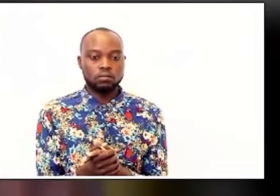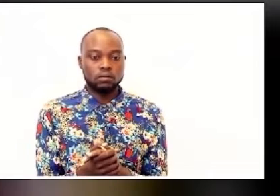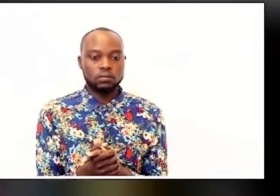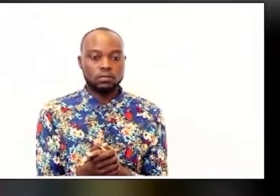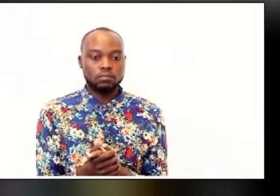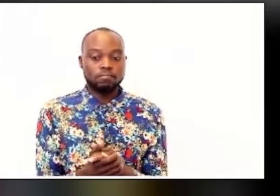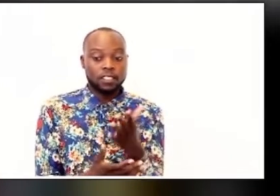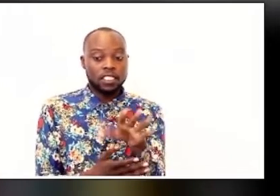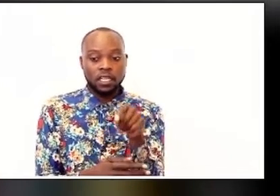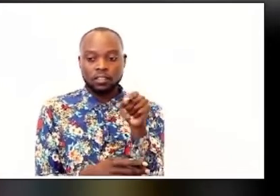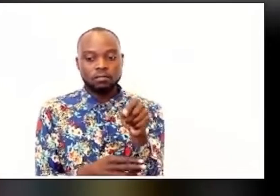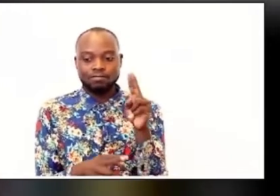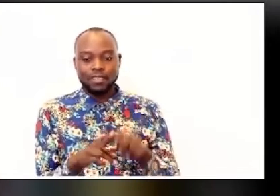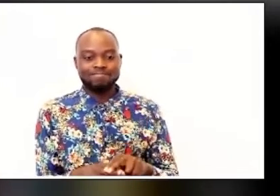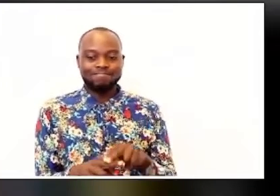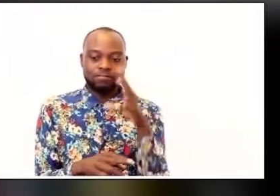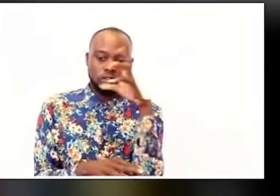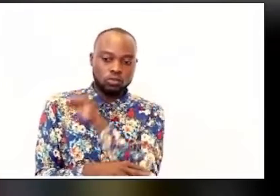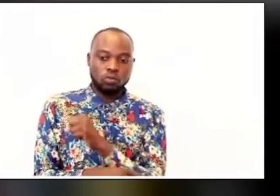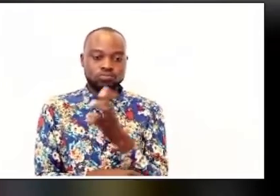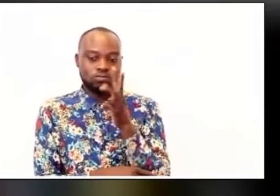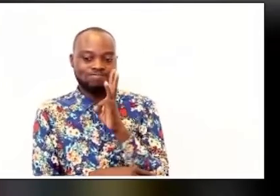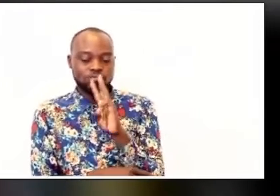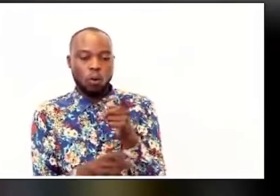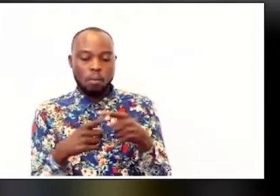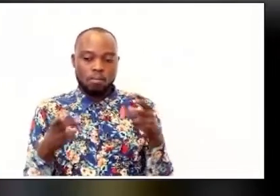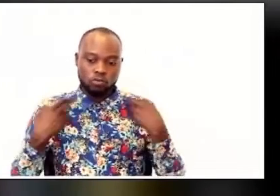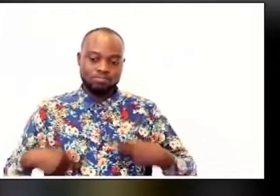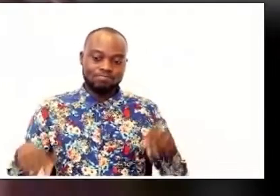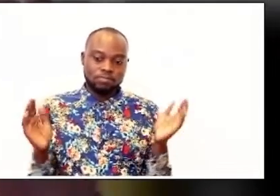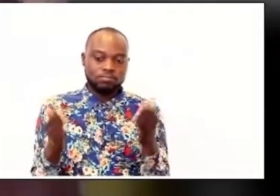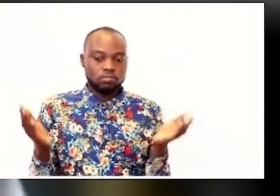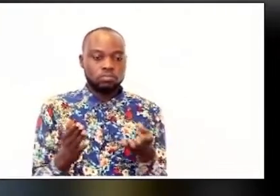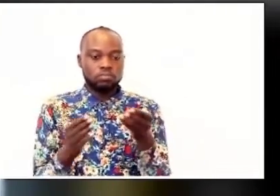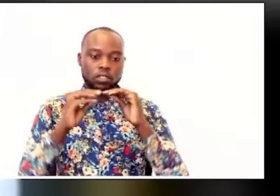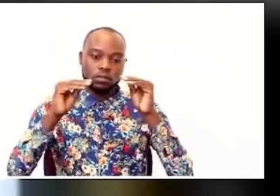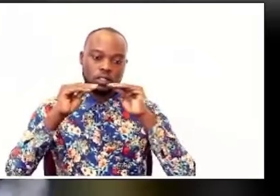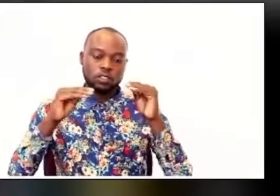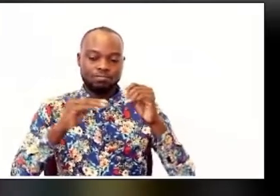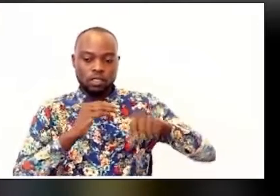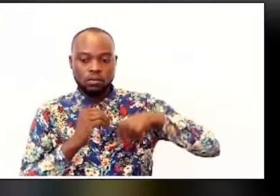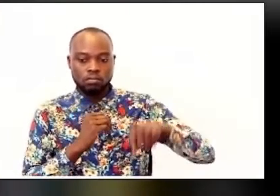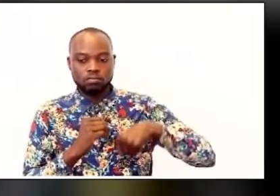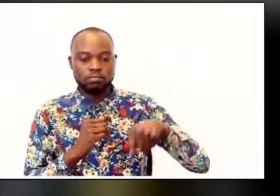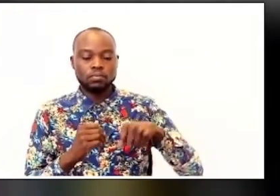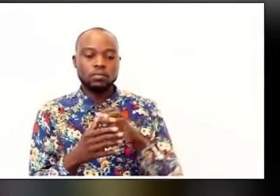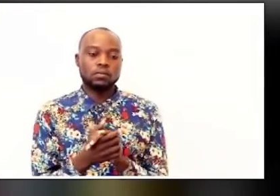the inadequate access to water, sanitation, healthcare, education, transportation, and clean